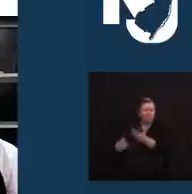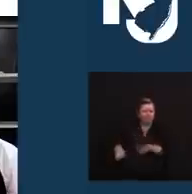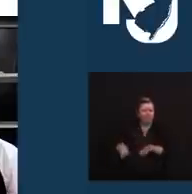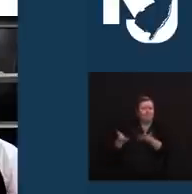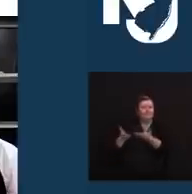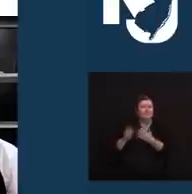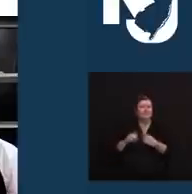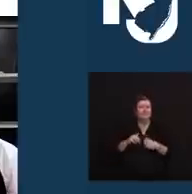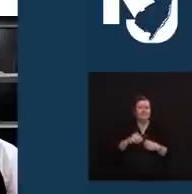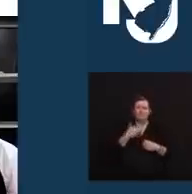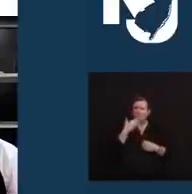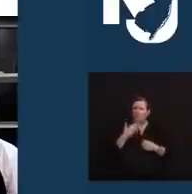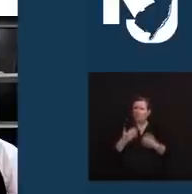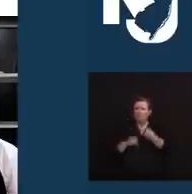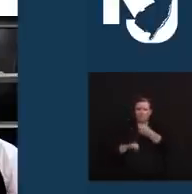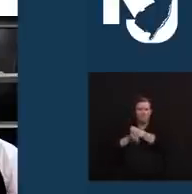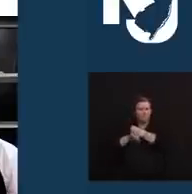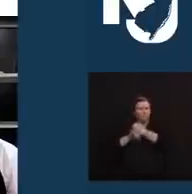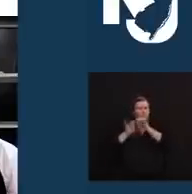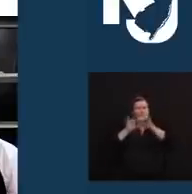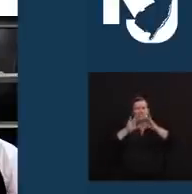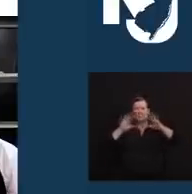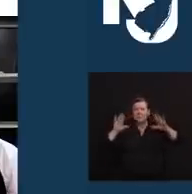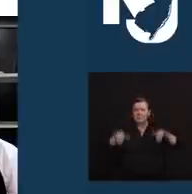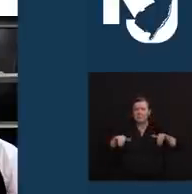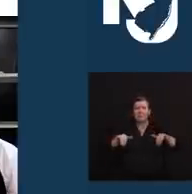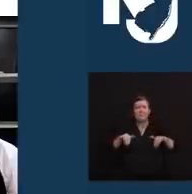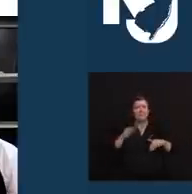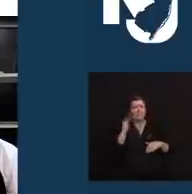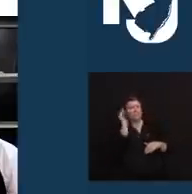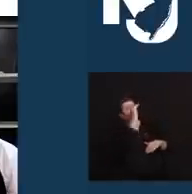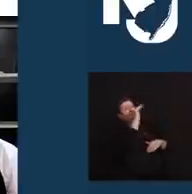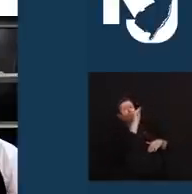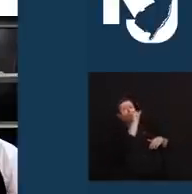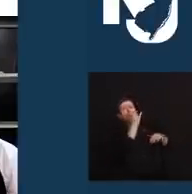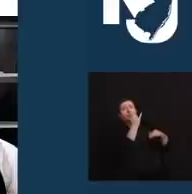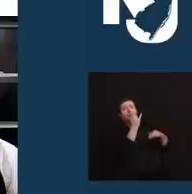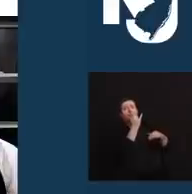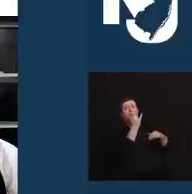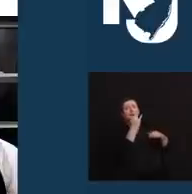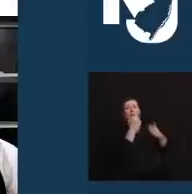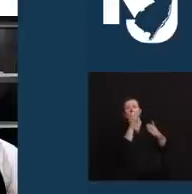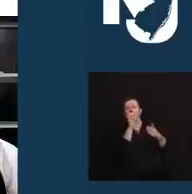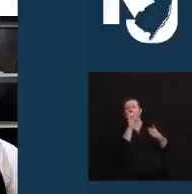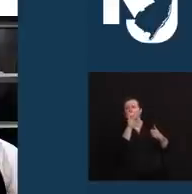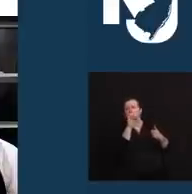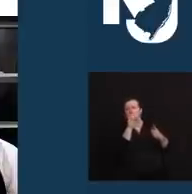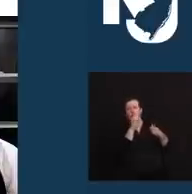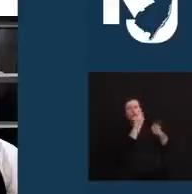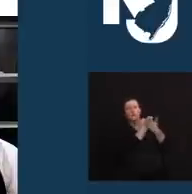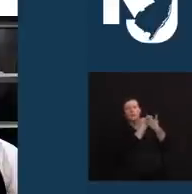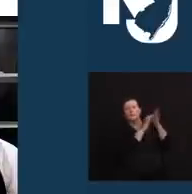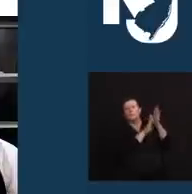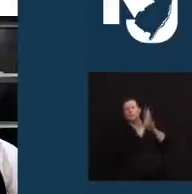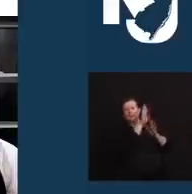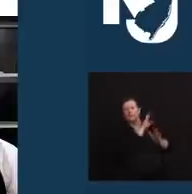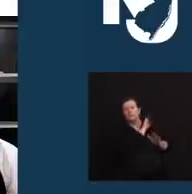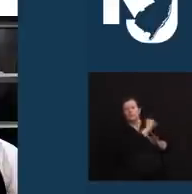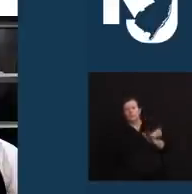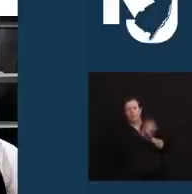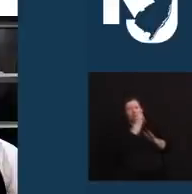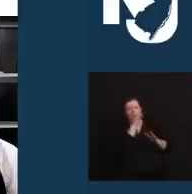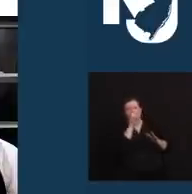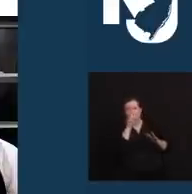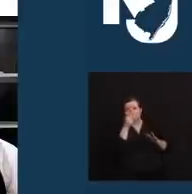in place, Maria worked with the New Jersey Economic Development Authority to receive 2 pandemic relief grants that have kept Las